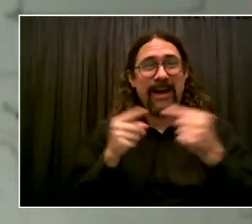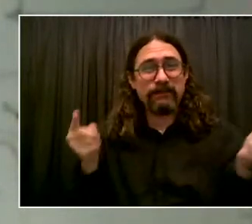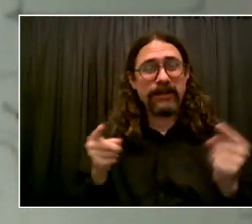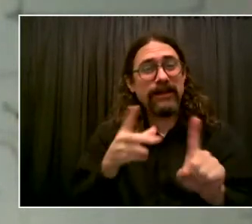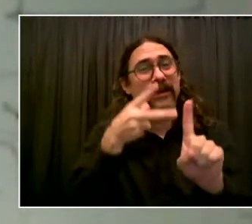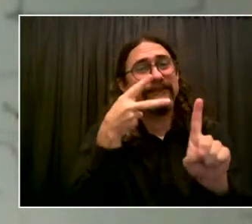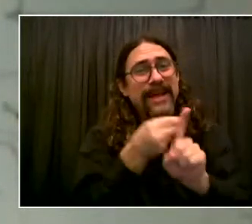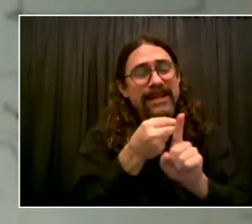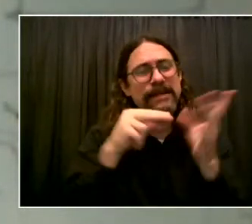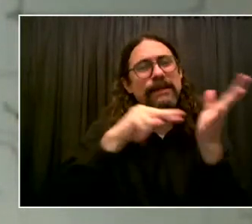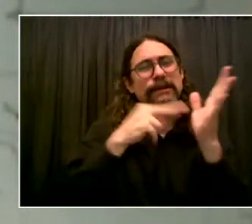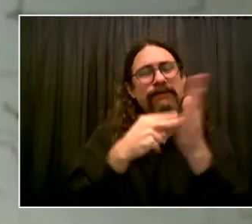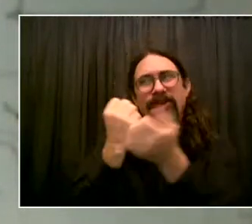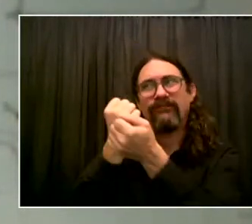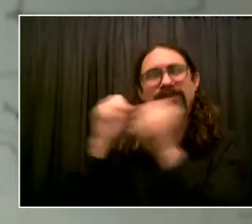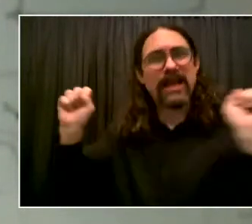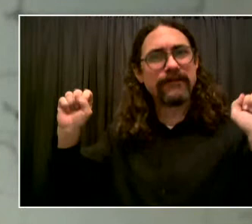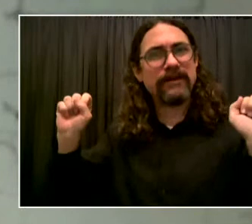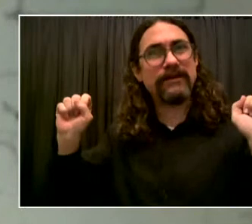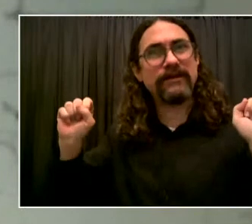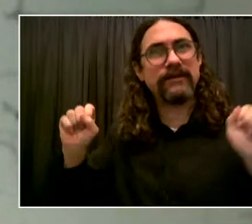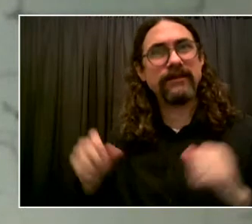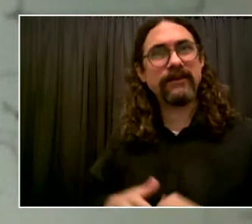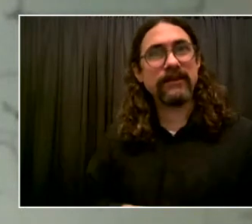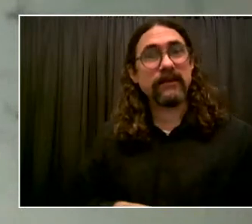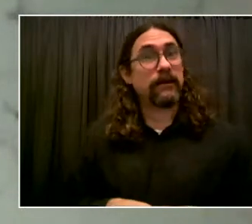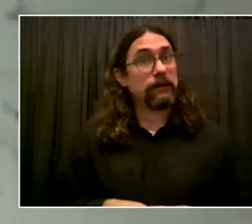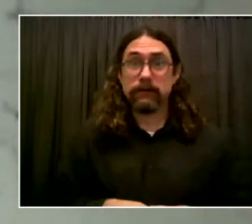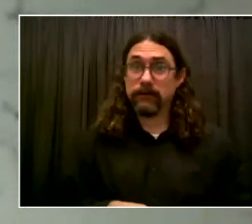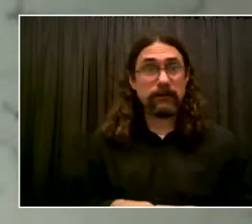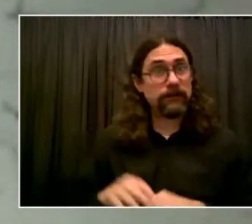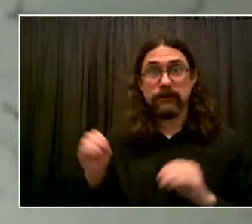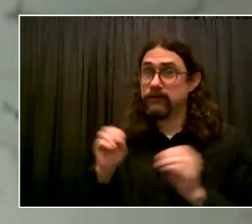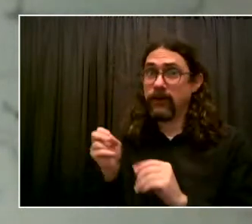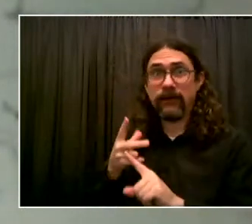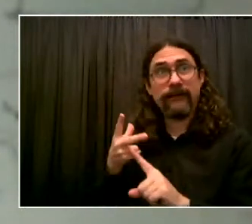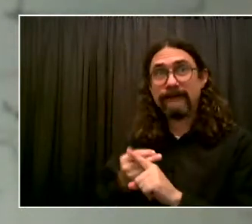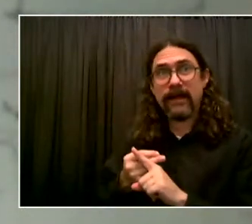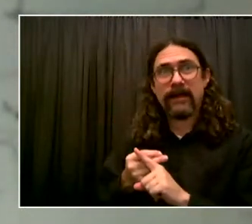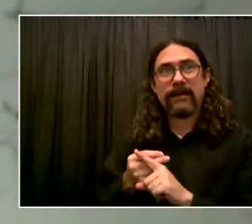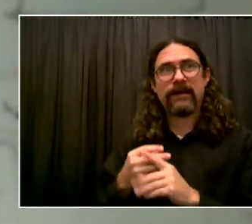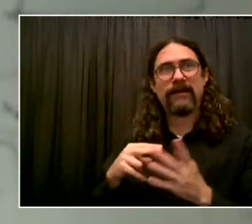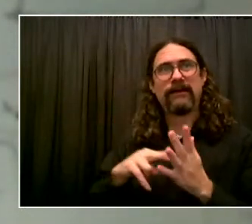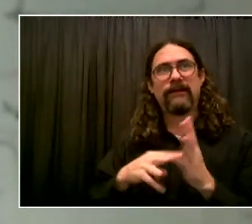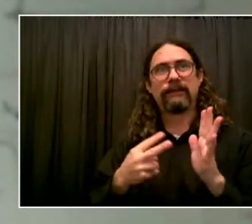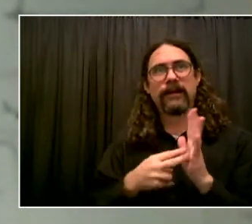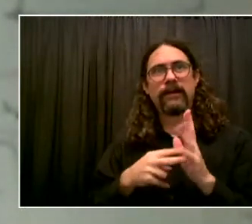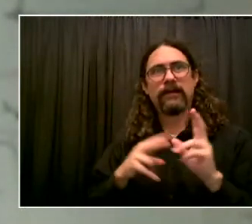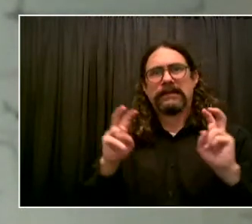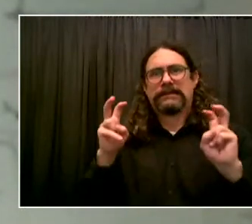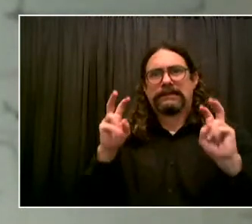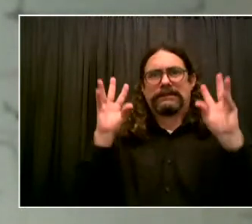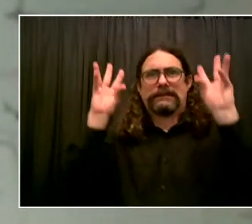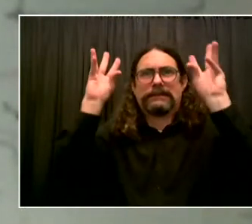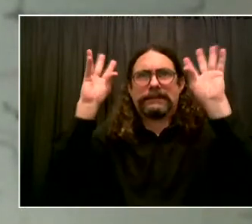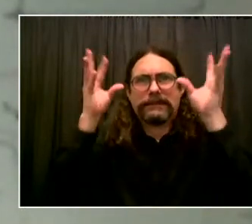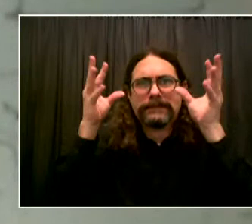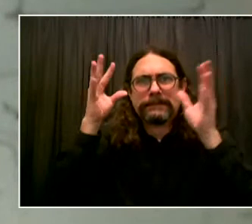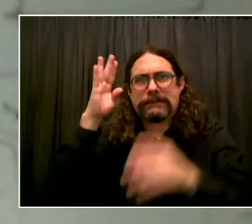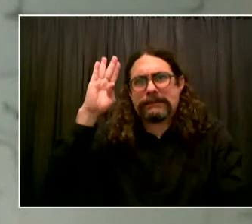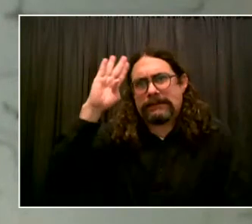ambulances rushing to hospitals. It looks like our first responders at risk every time they need to perform CPR or enter an